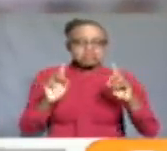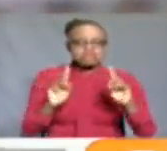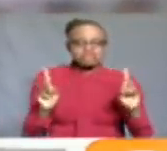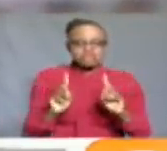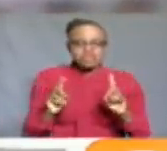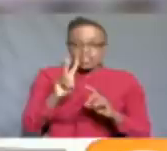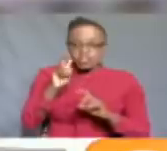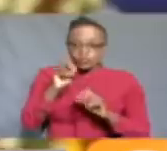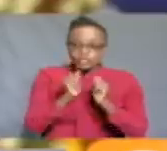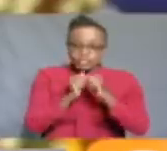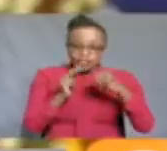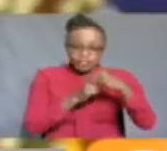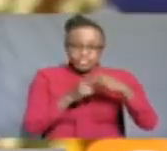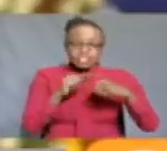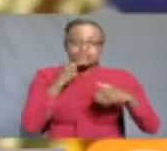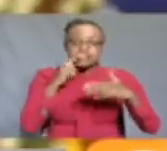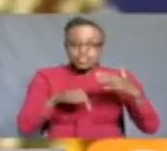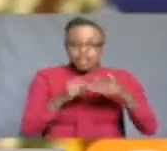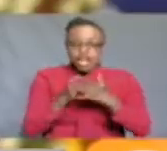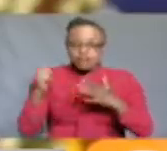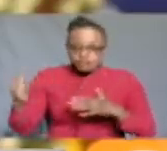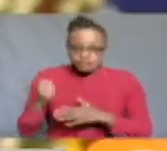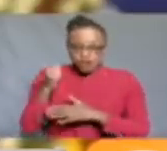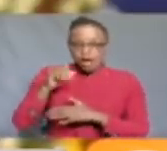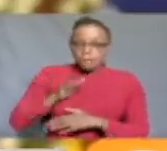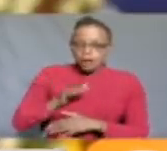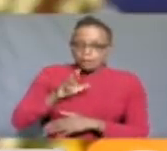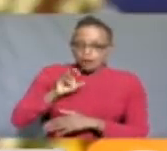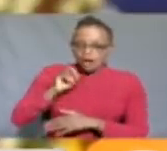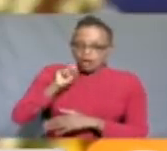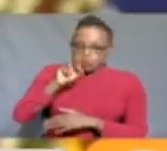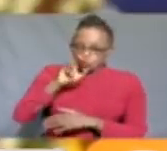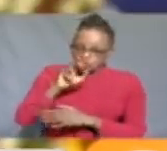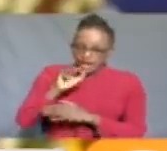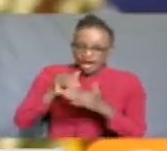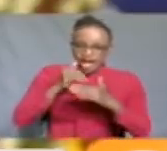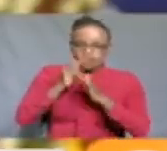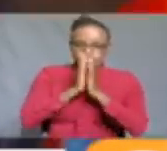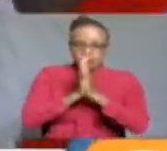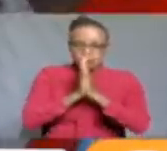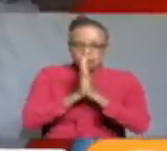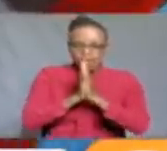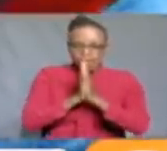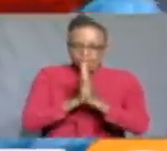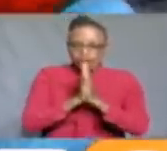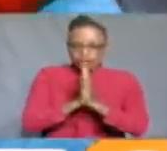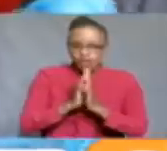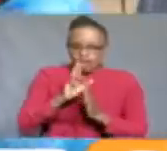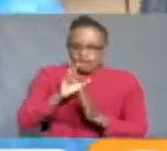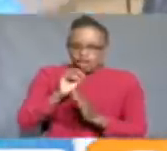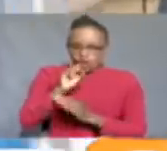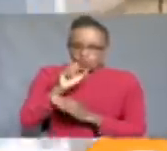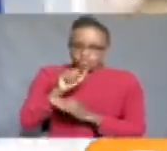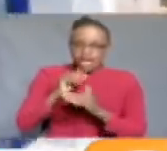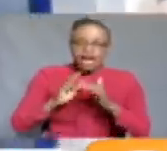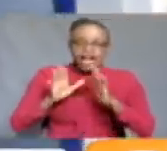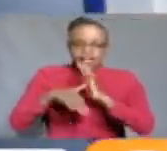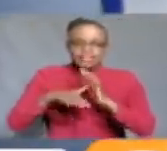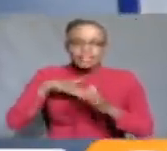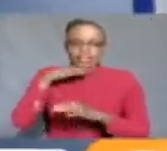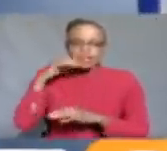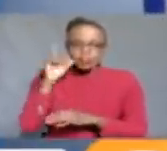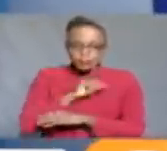In 2017, he claimed to resurrect Mama Rosa after intercessory prayers. Rosa later passed on.